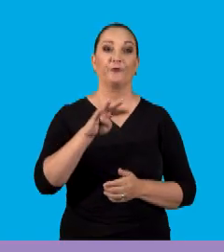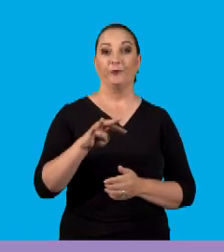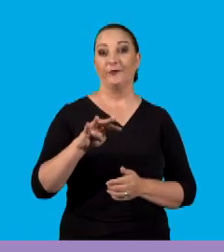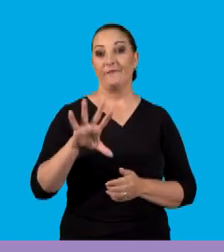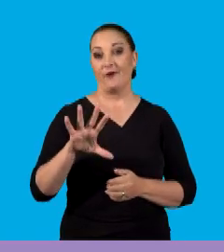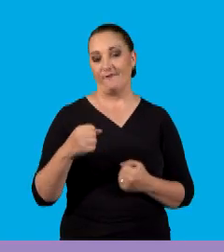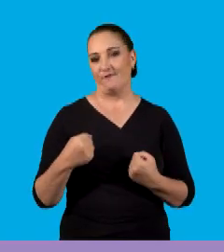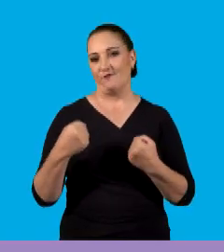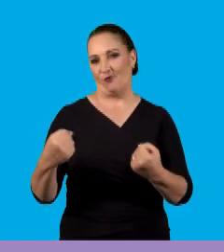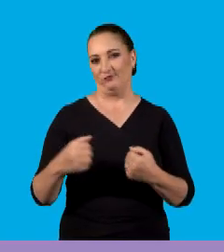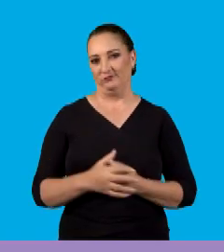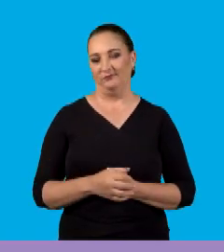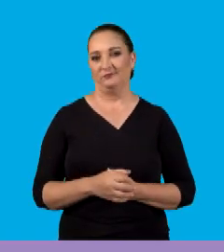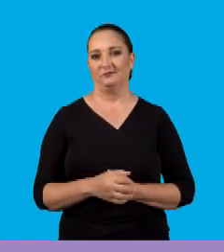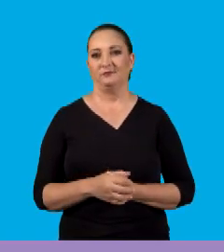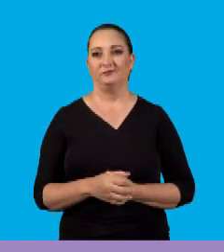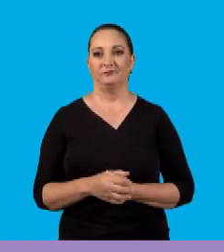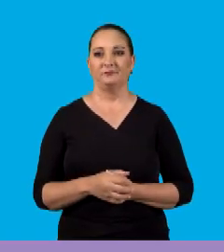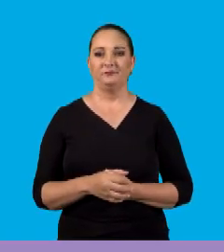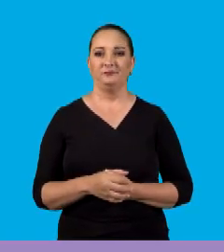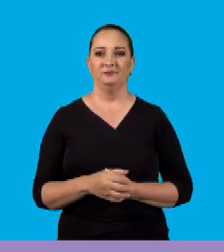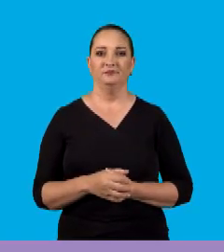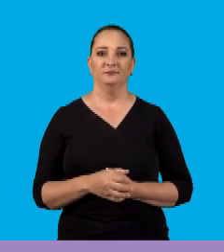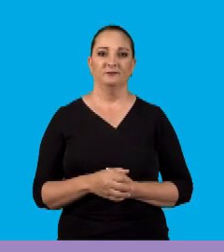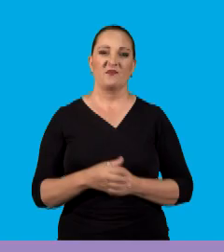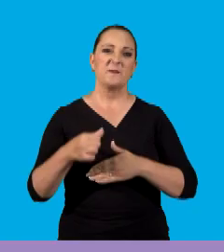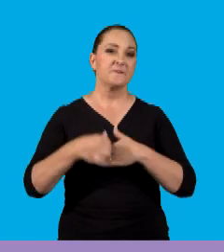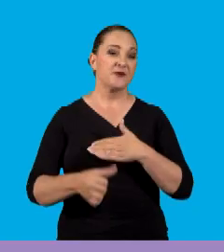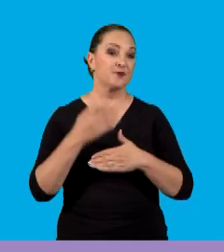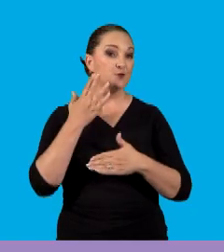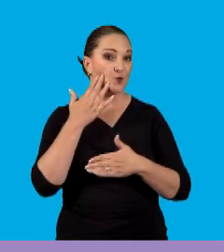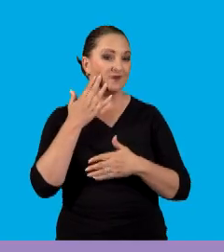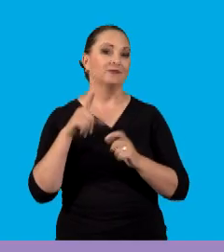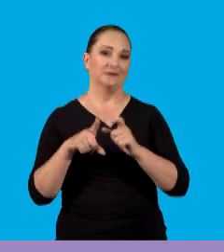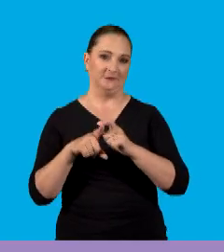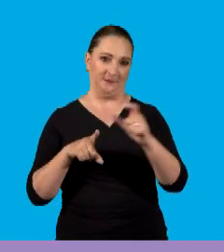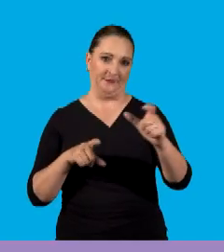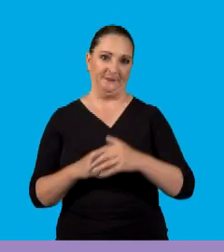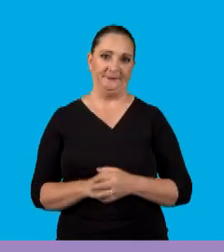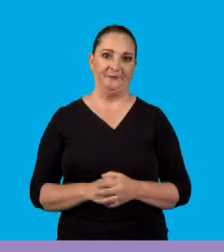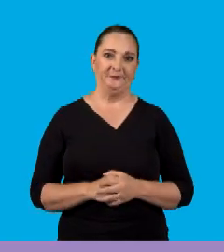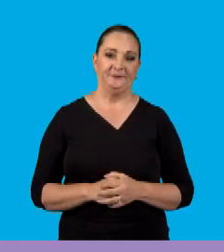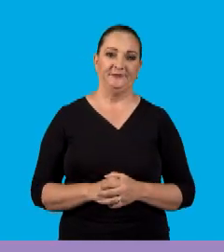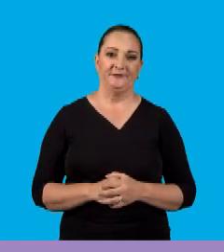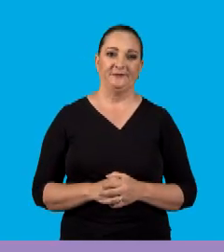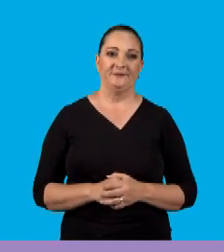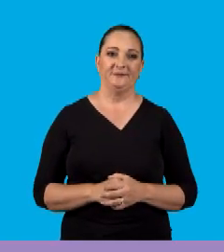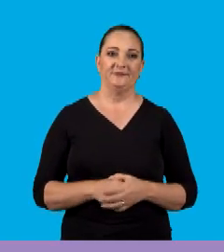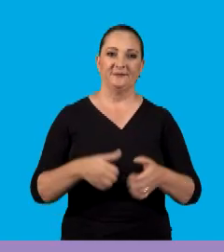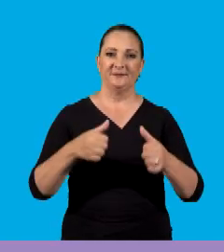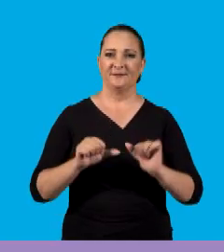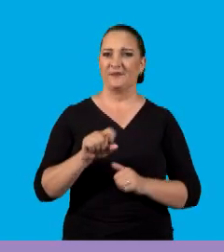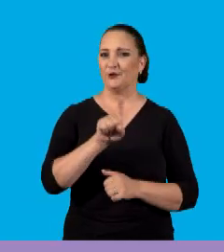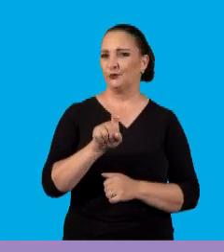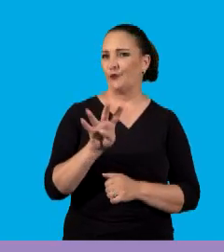was 45 cars that were sold in that month of December. Let's look at